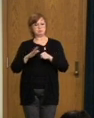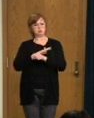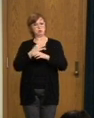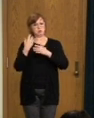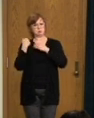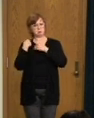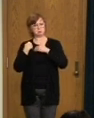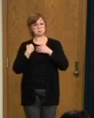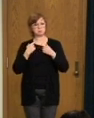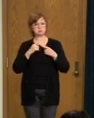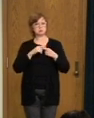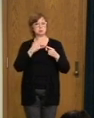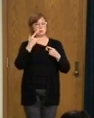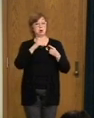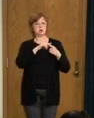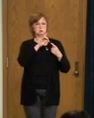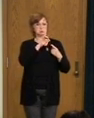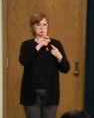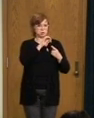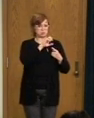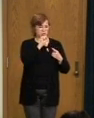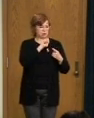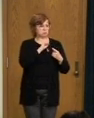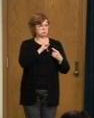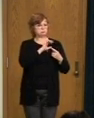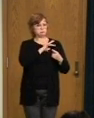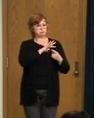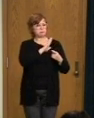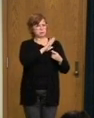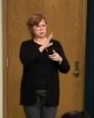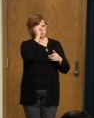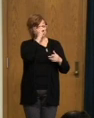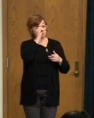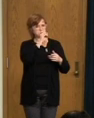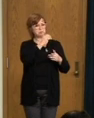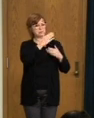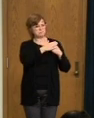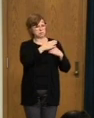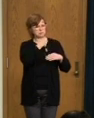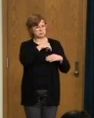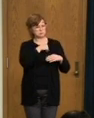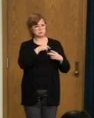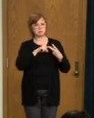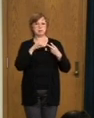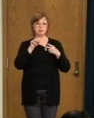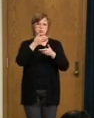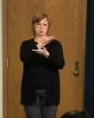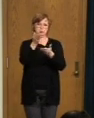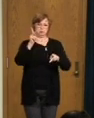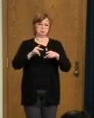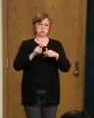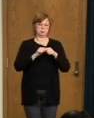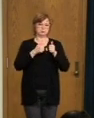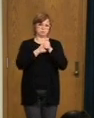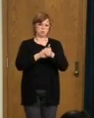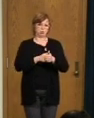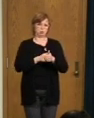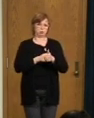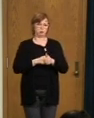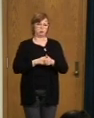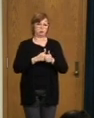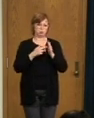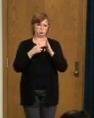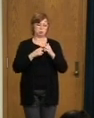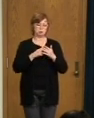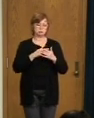that deserve credit are the people of the province itself that had adhered to the advice that has been provided. Yes, we have seen numbers